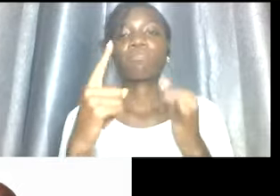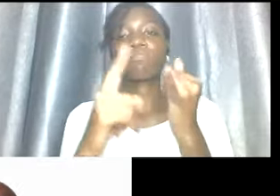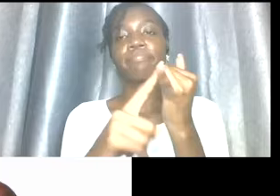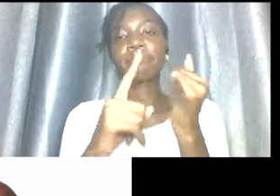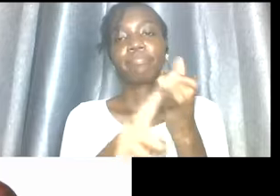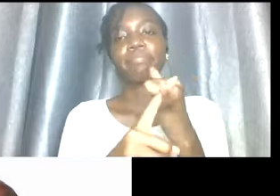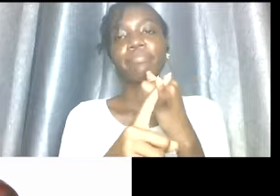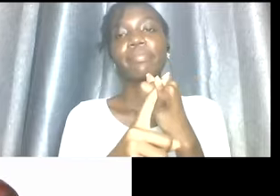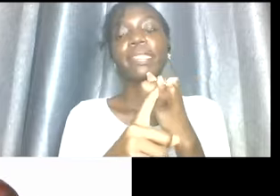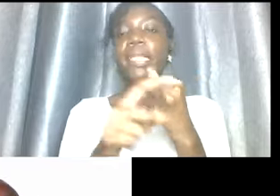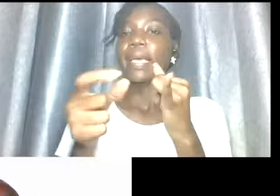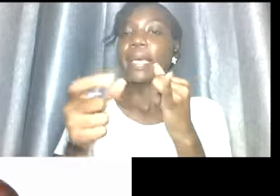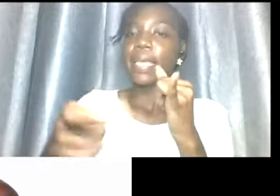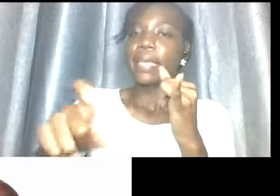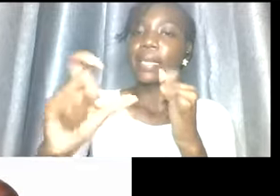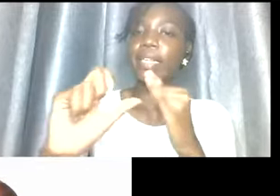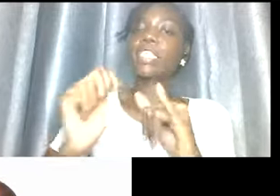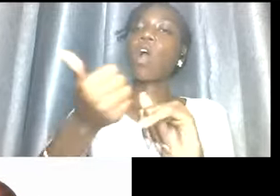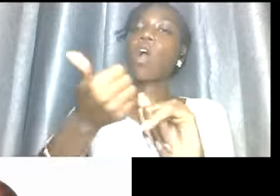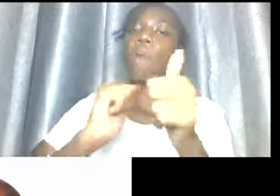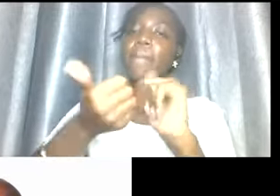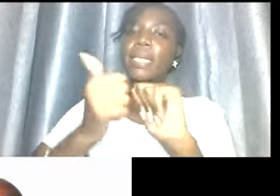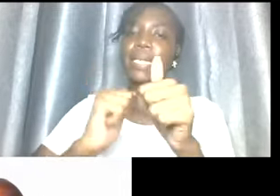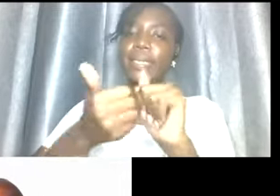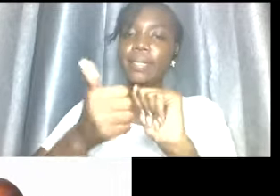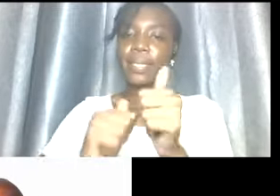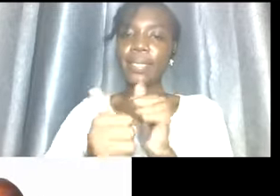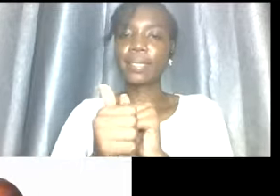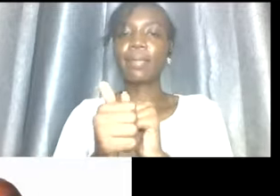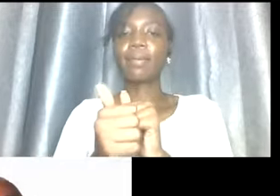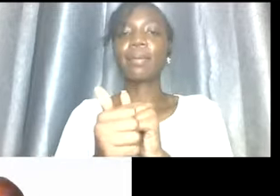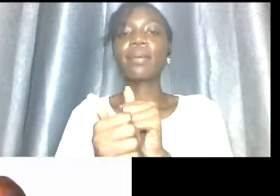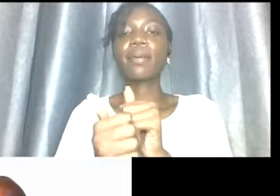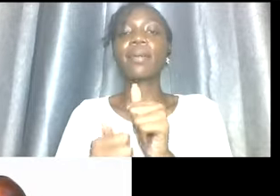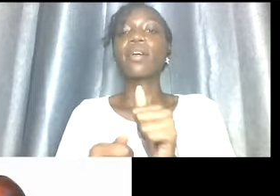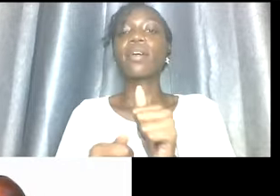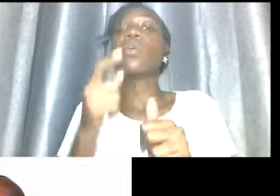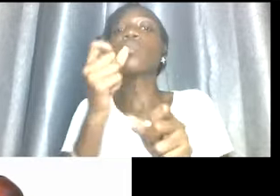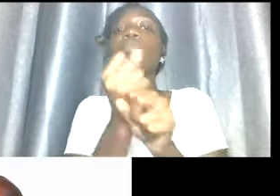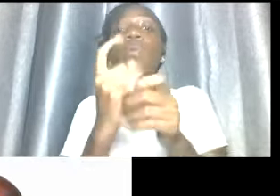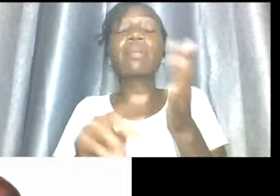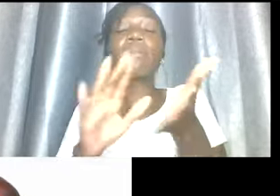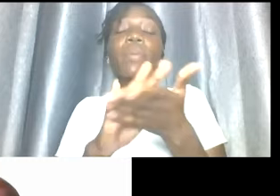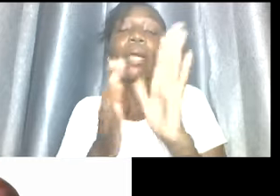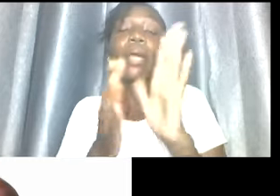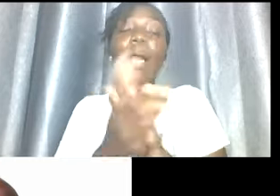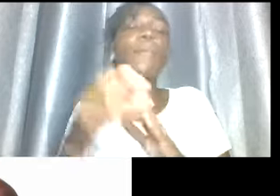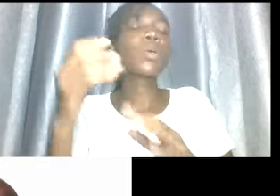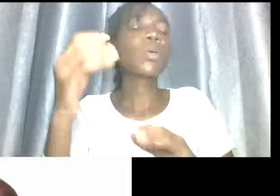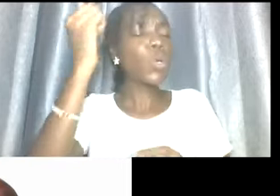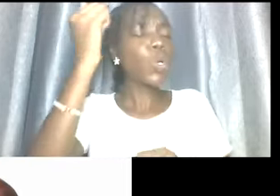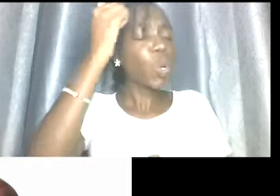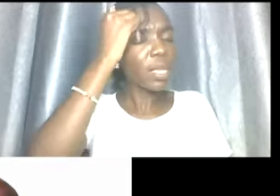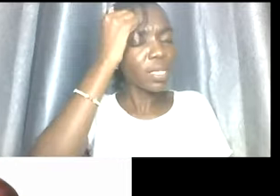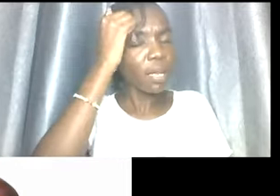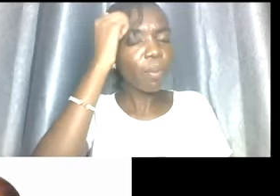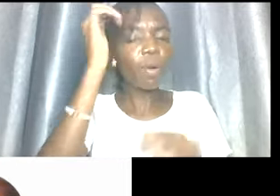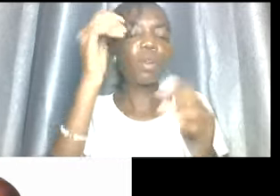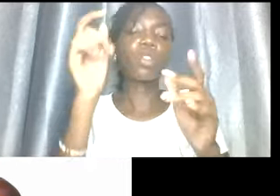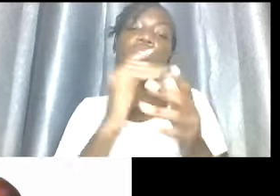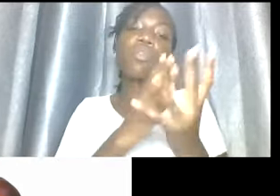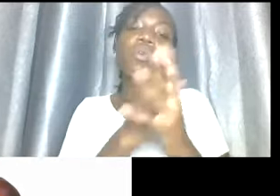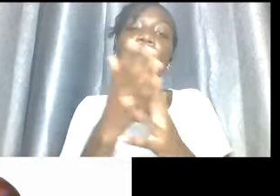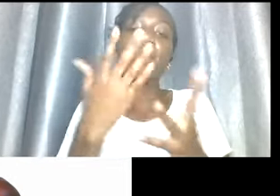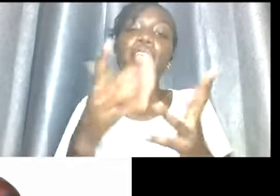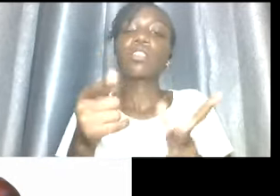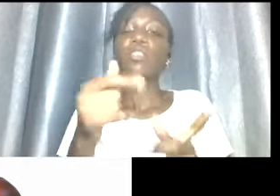increase your competency. Increase your competency by becoming more knowledgeable about the product that you have, the